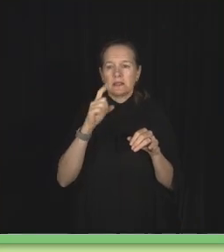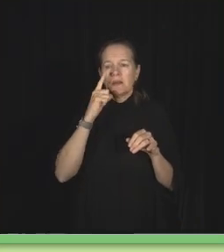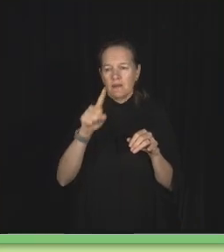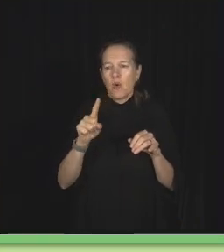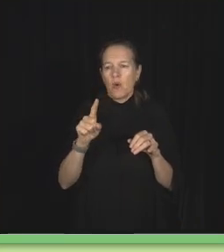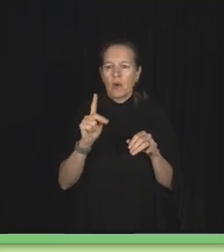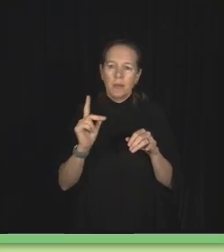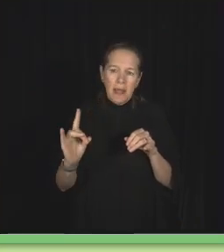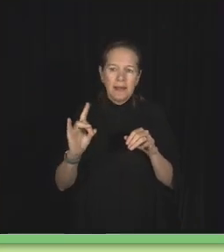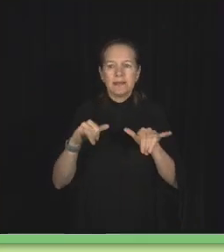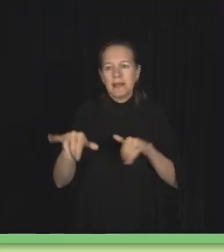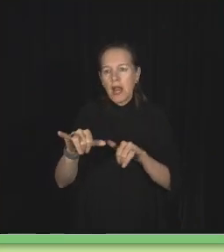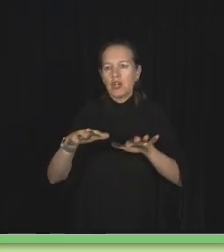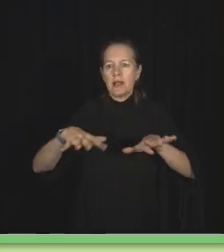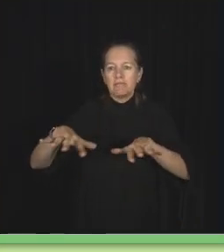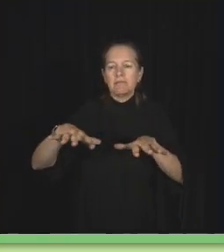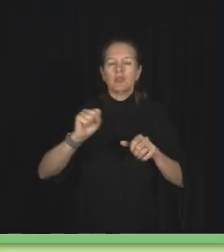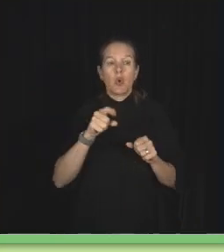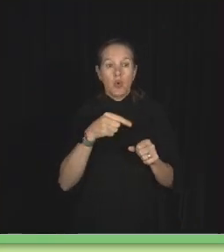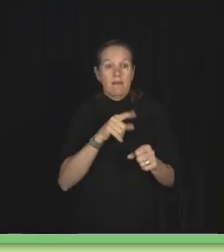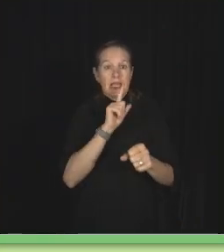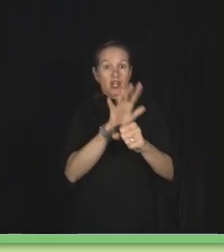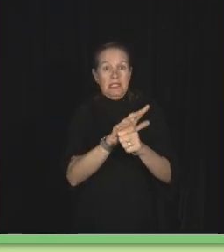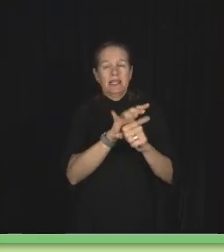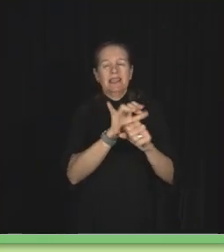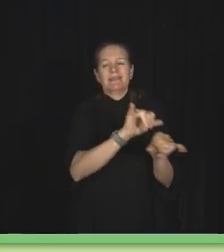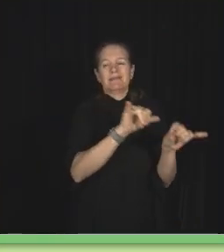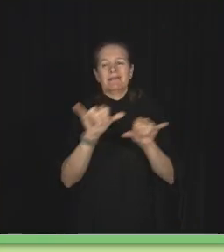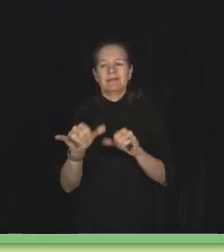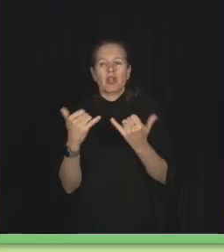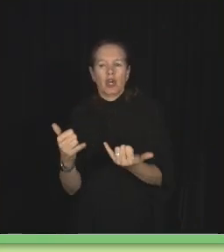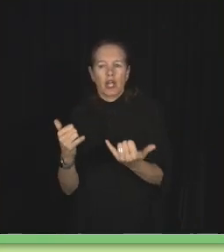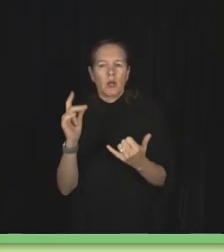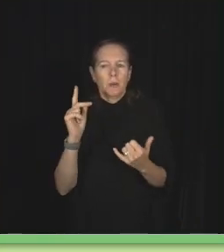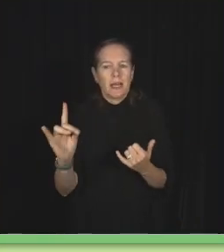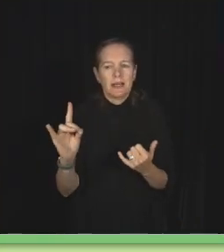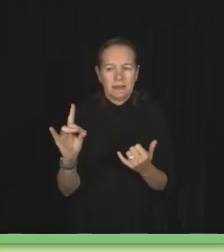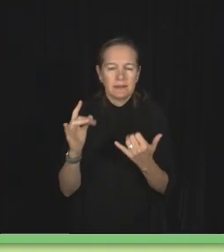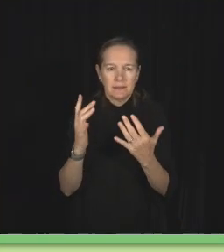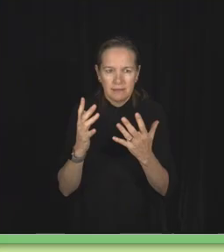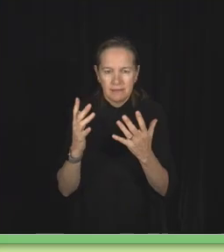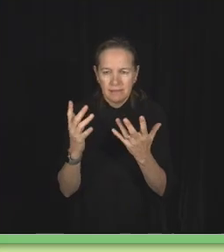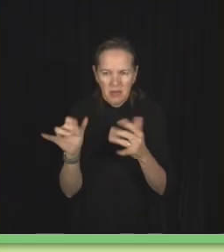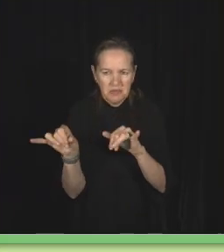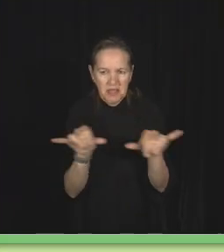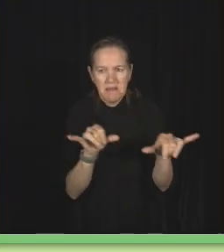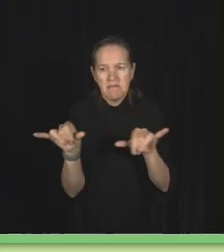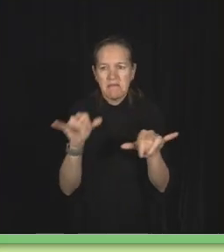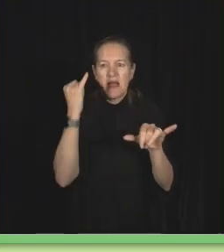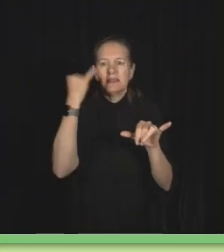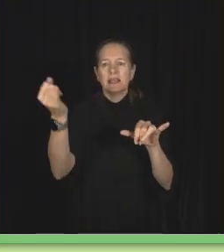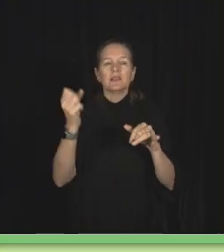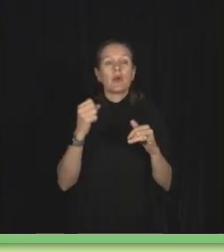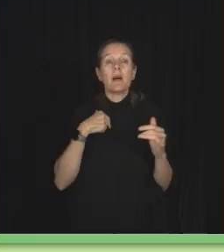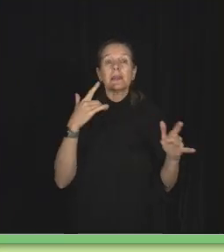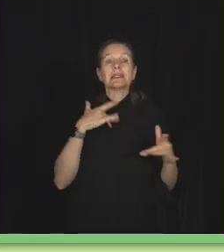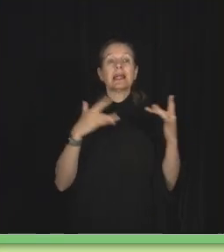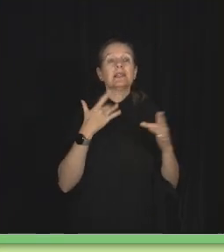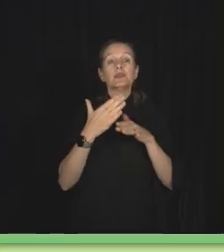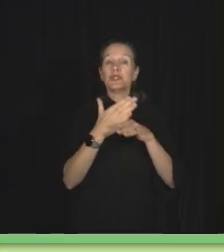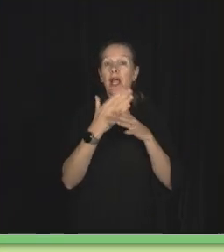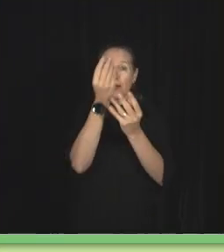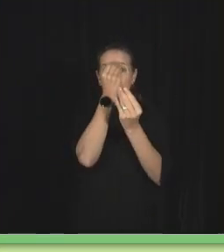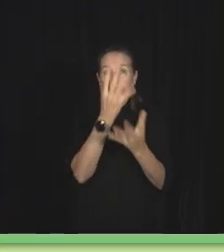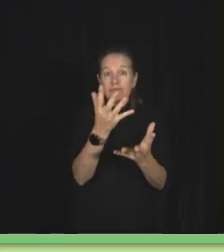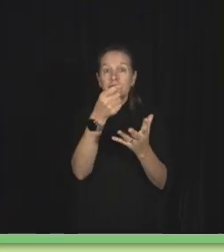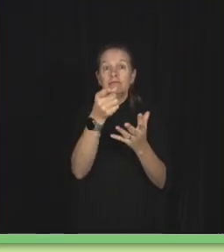this stuff so you have the guarantees that you have with the current Kubernetes conformance program. So I'm excited to share and update the audience